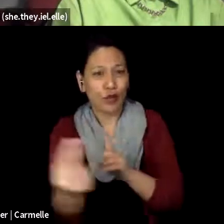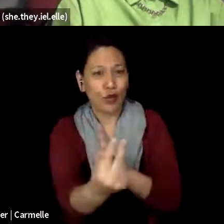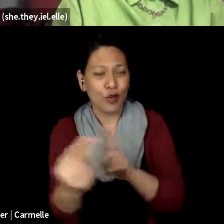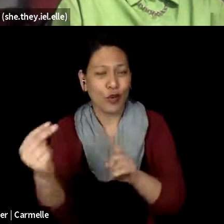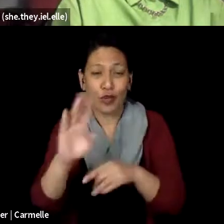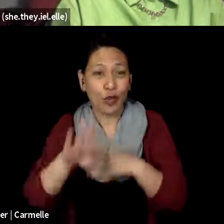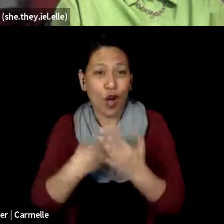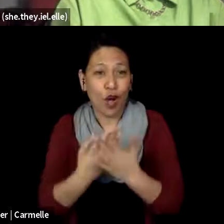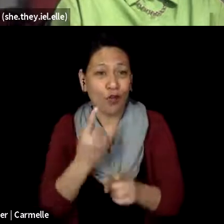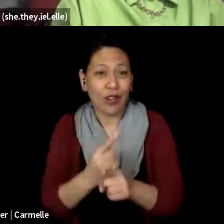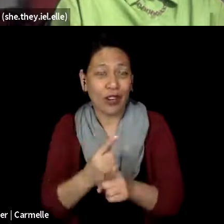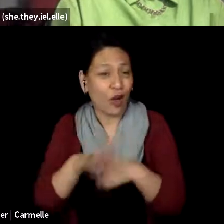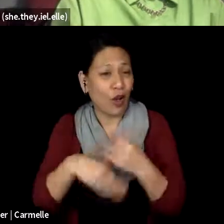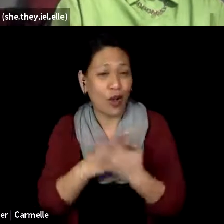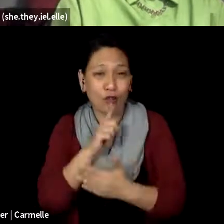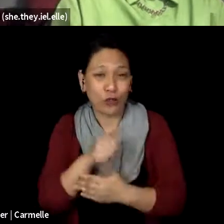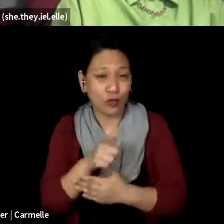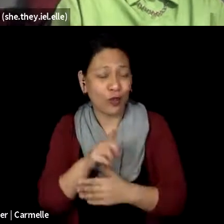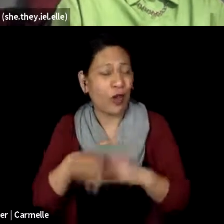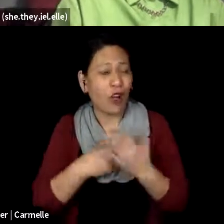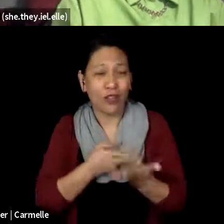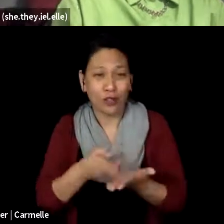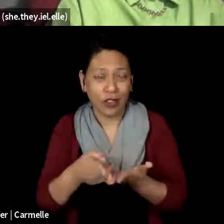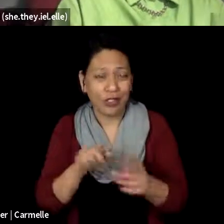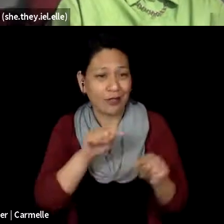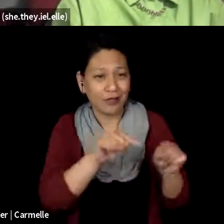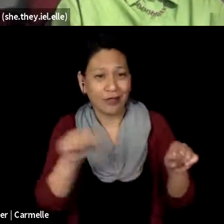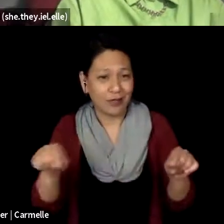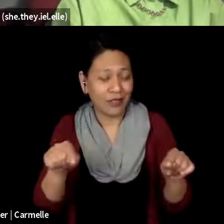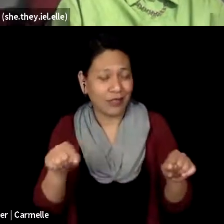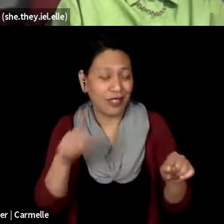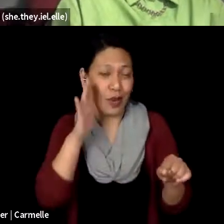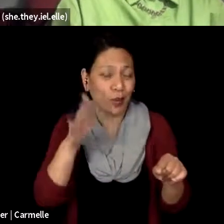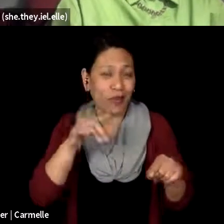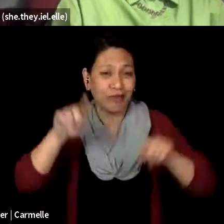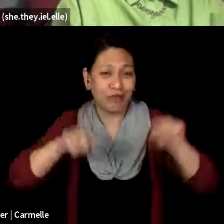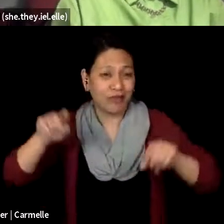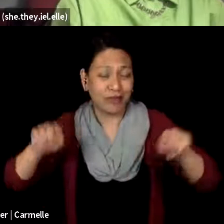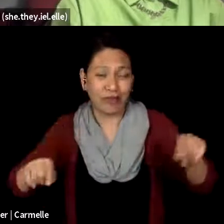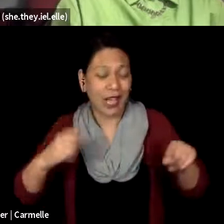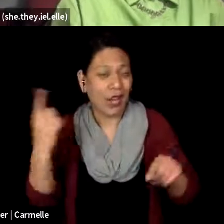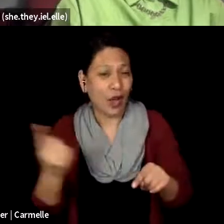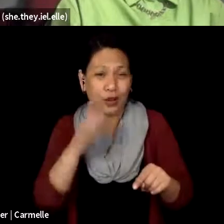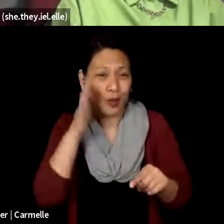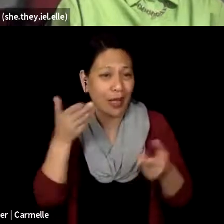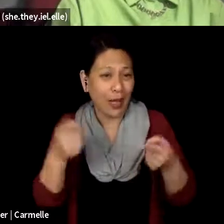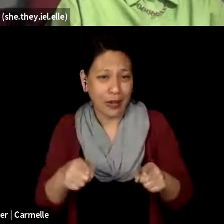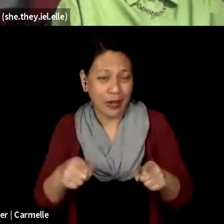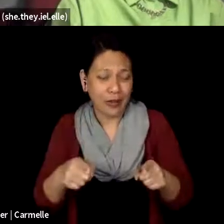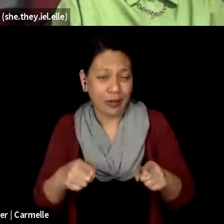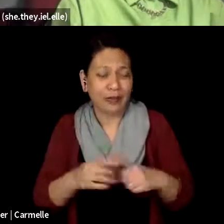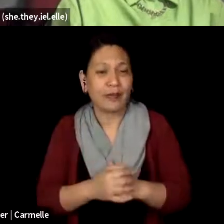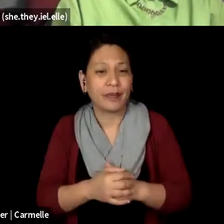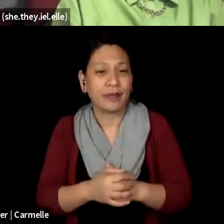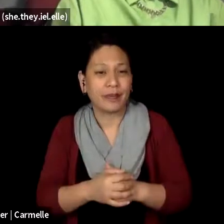and that paradoxes and conflictions will always exist with each other. And so, yeah,